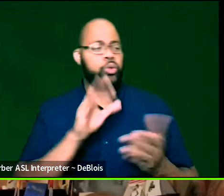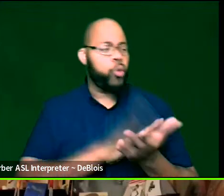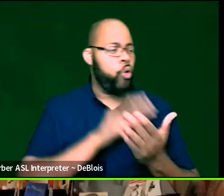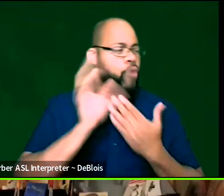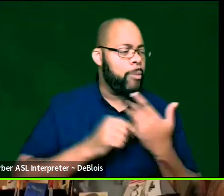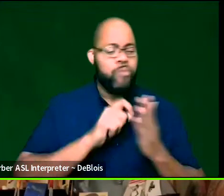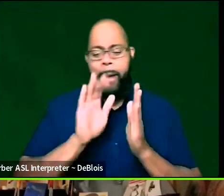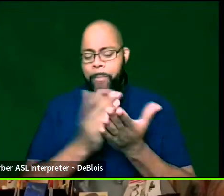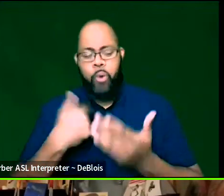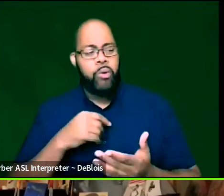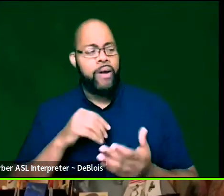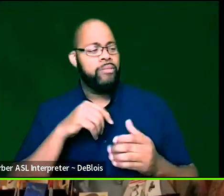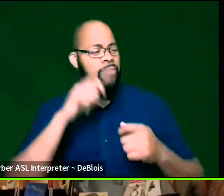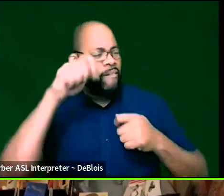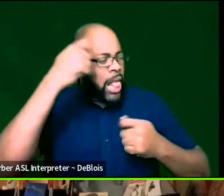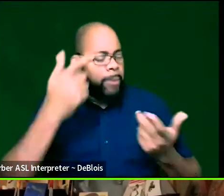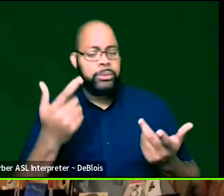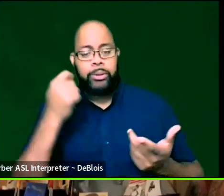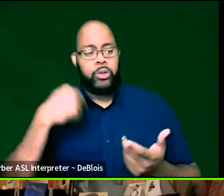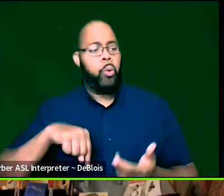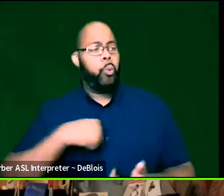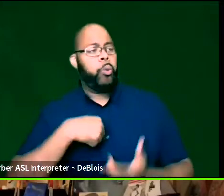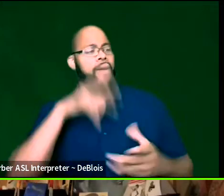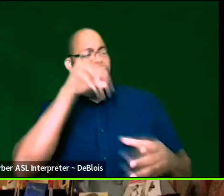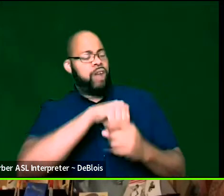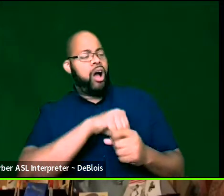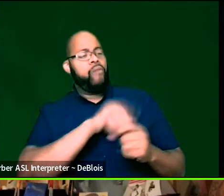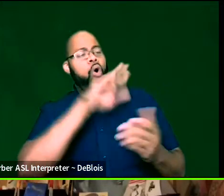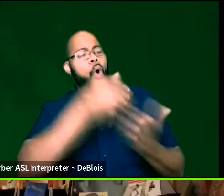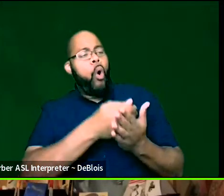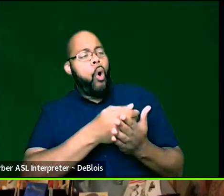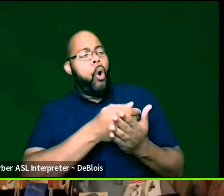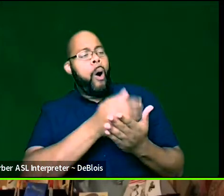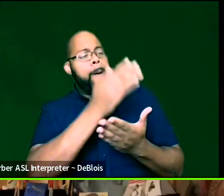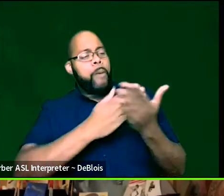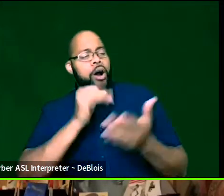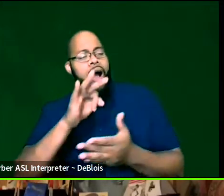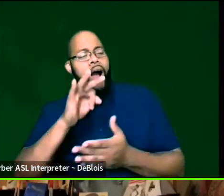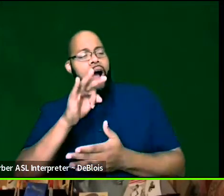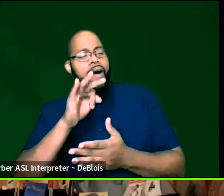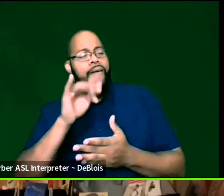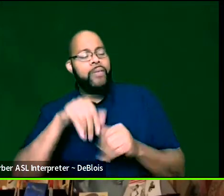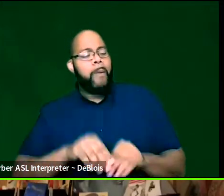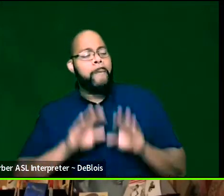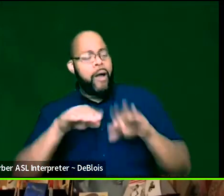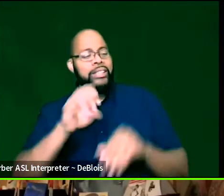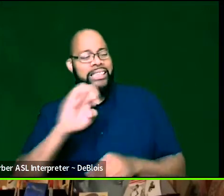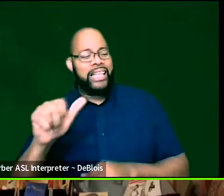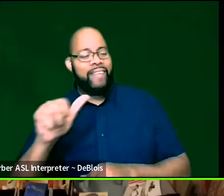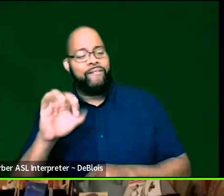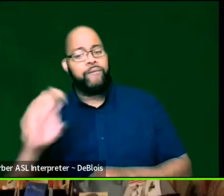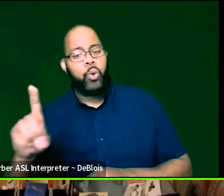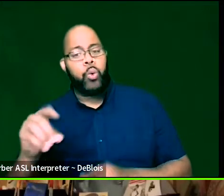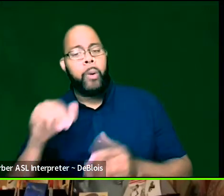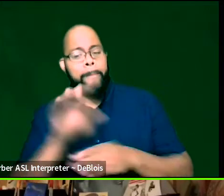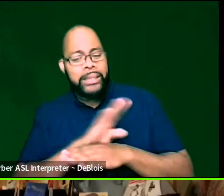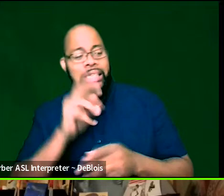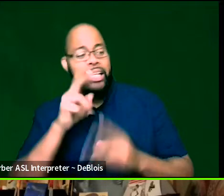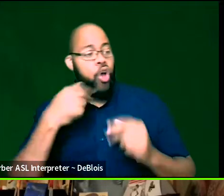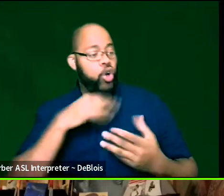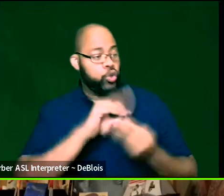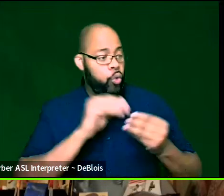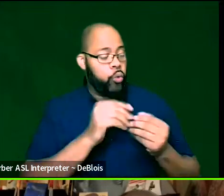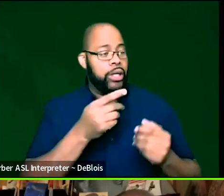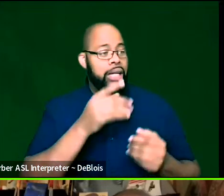we do documentary films, because we've been involved in all aspects of the maritime and seafood industry, and either our stories